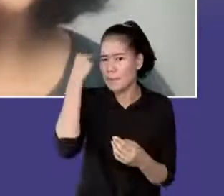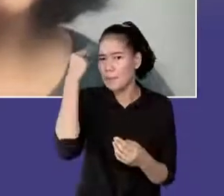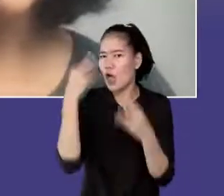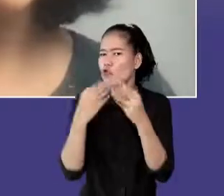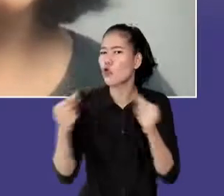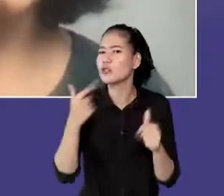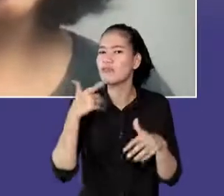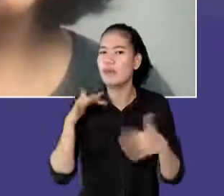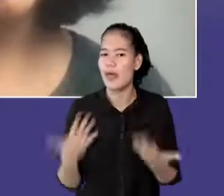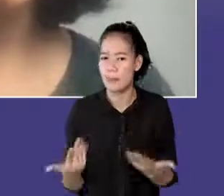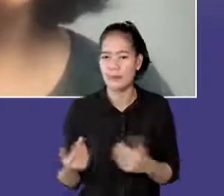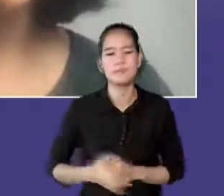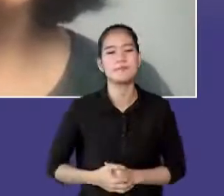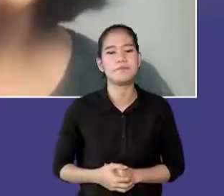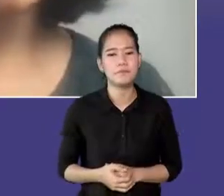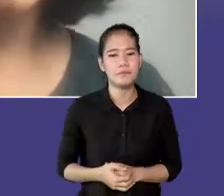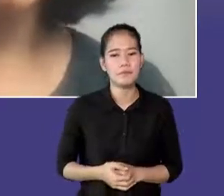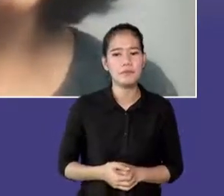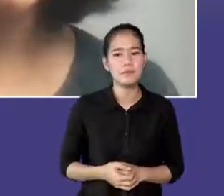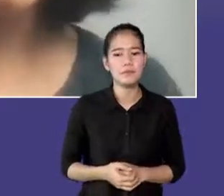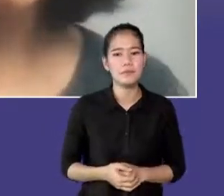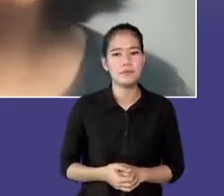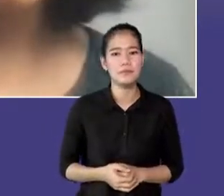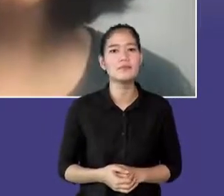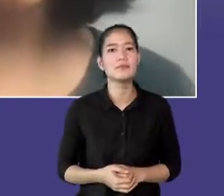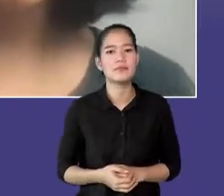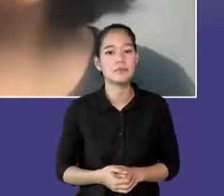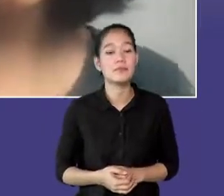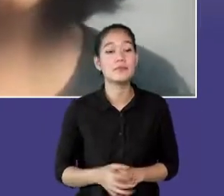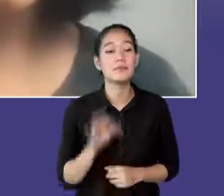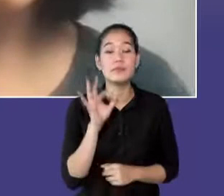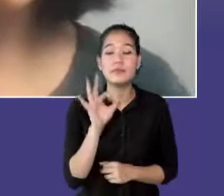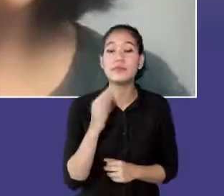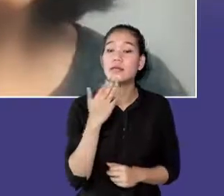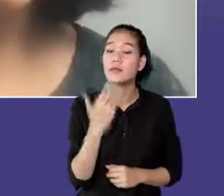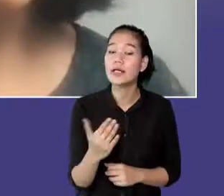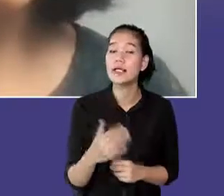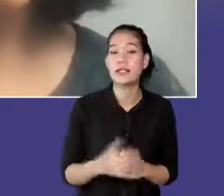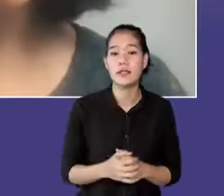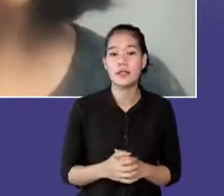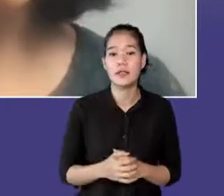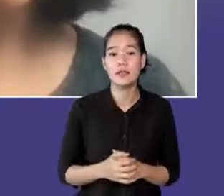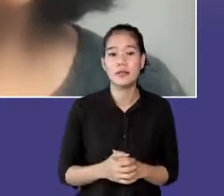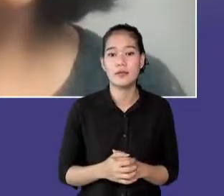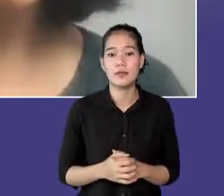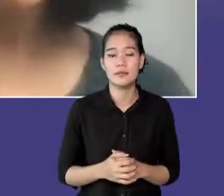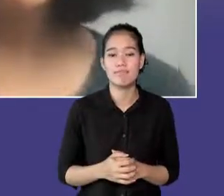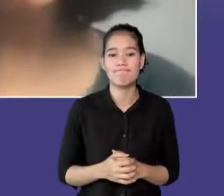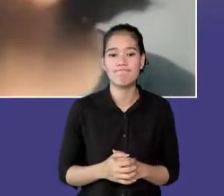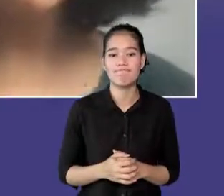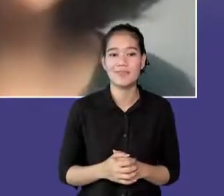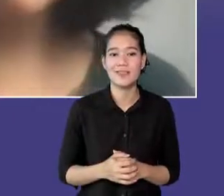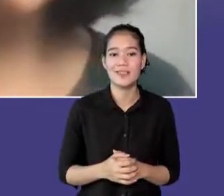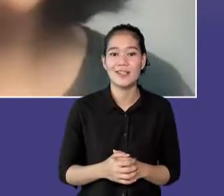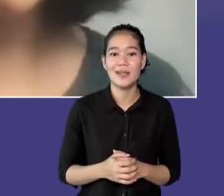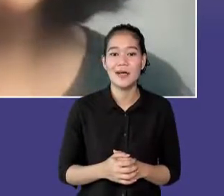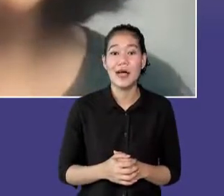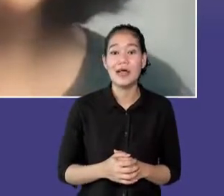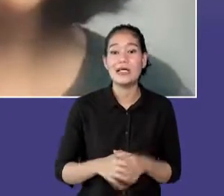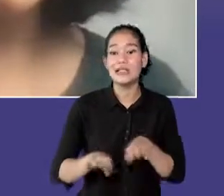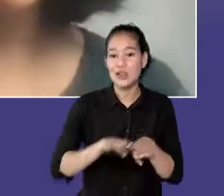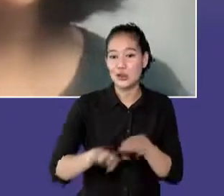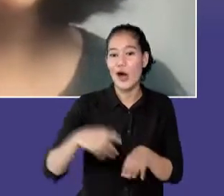force address and mitigate such challenge? Okay, thank you. As mentioned by Minister of